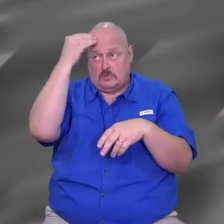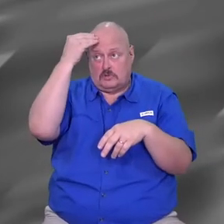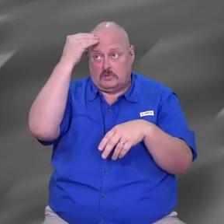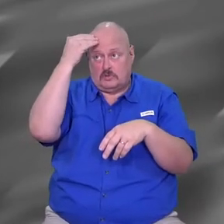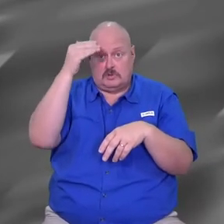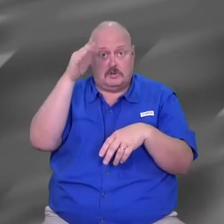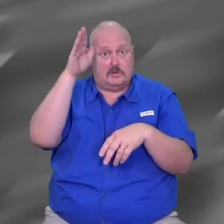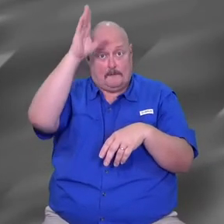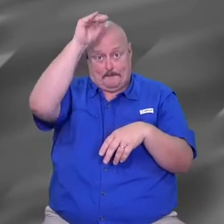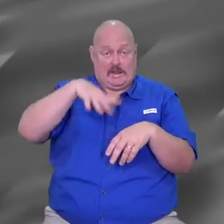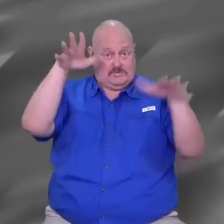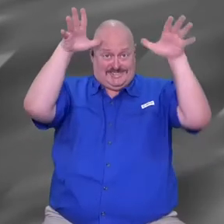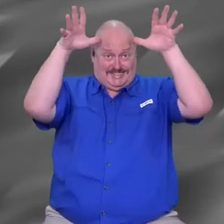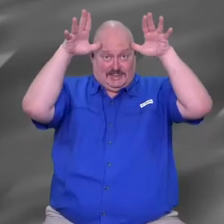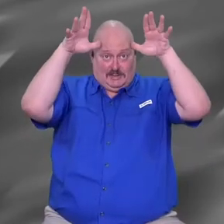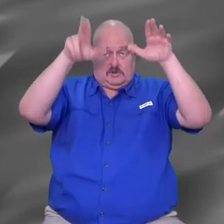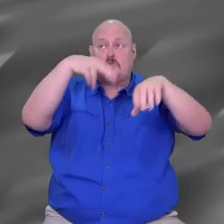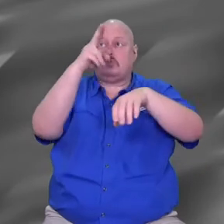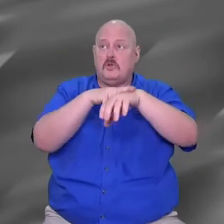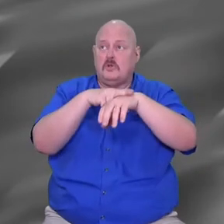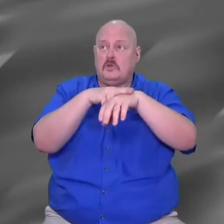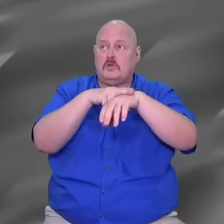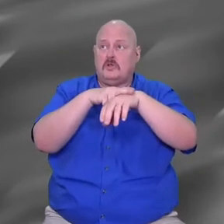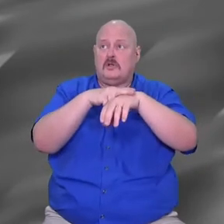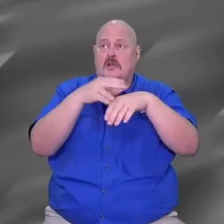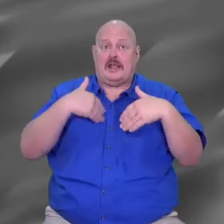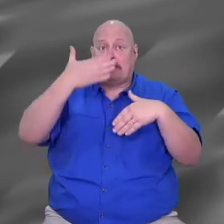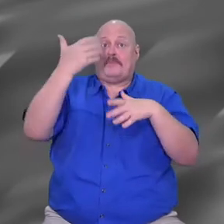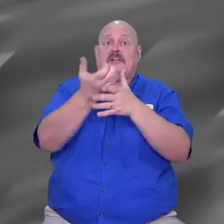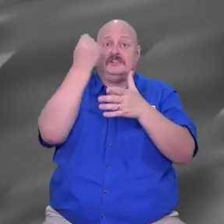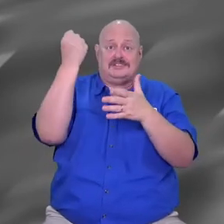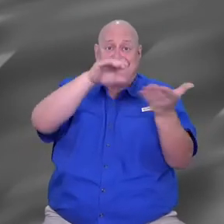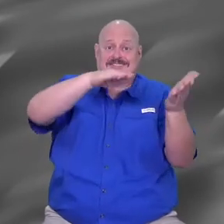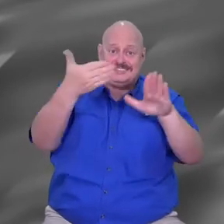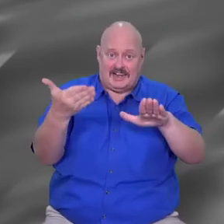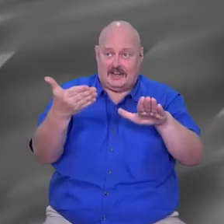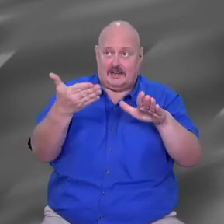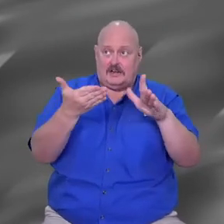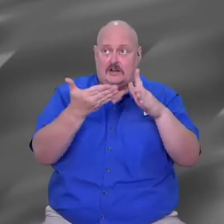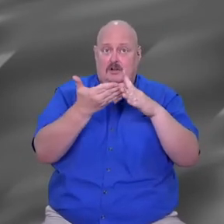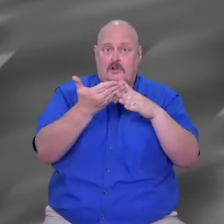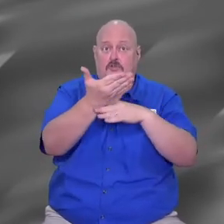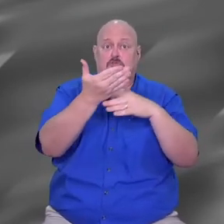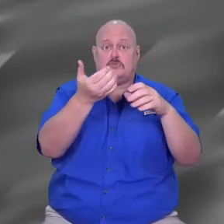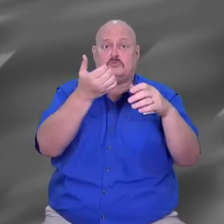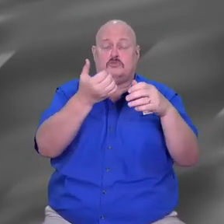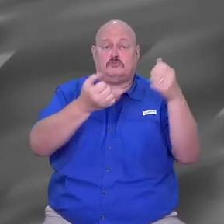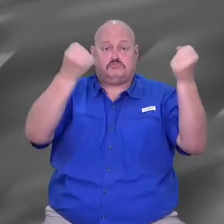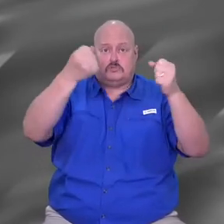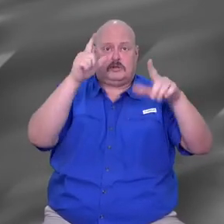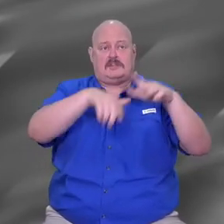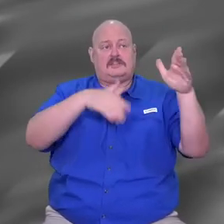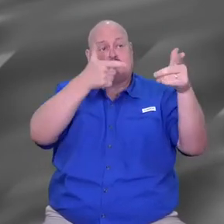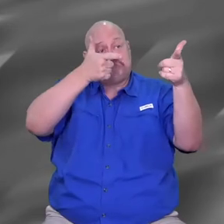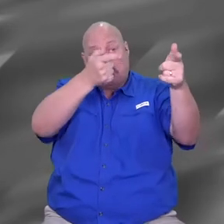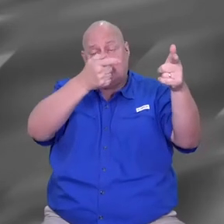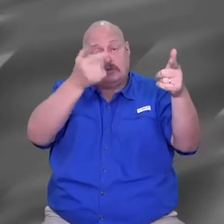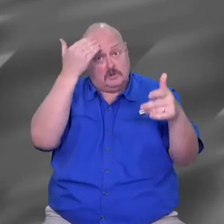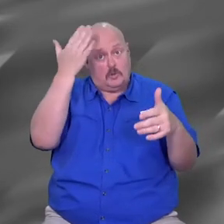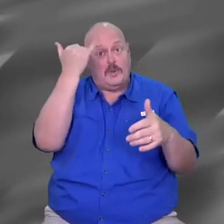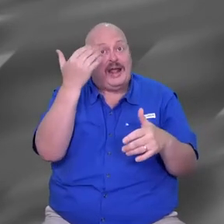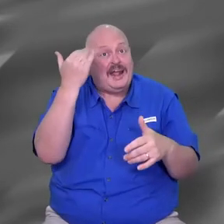buck, the male deer, typically has a better chance of dying by way of truck than bullet, right? You